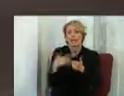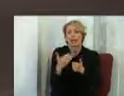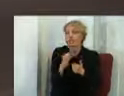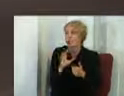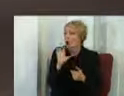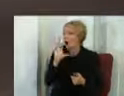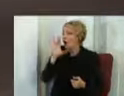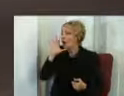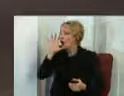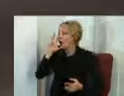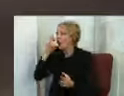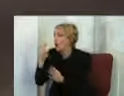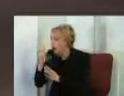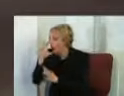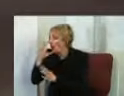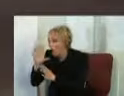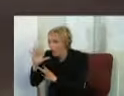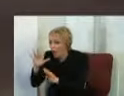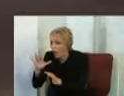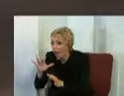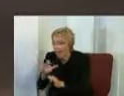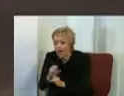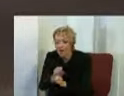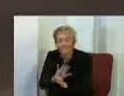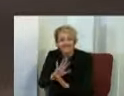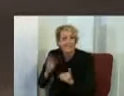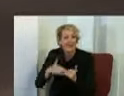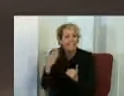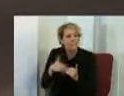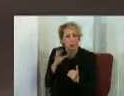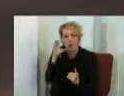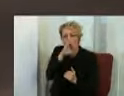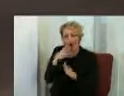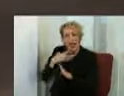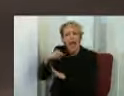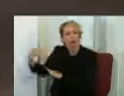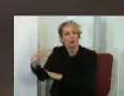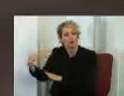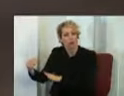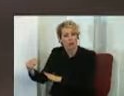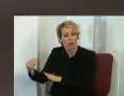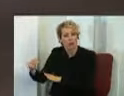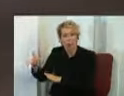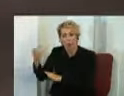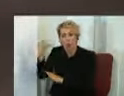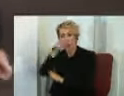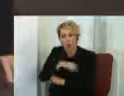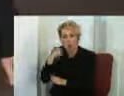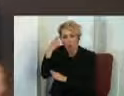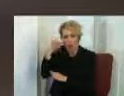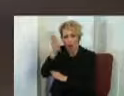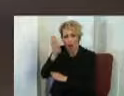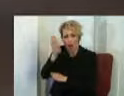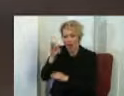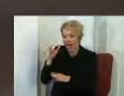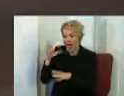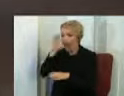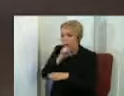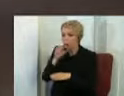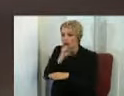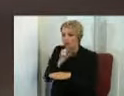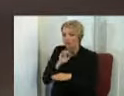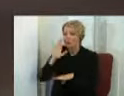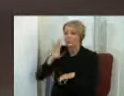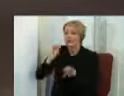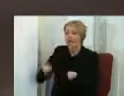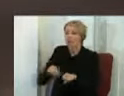I think it's easier for us to look for a God on the outside. Because if when we look for a God on the outside, then we can blame God for all